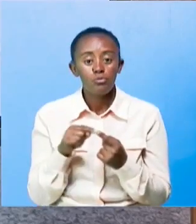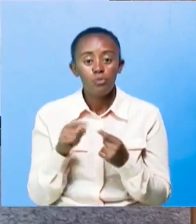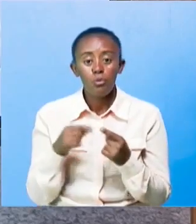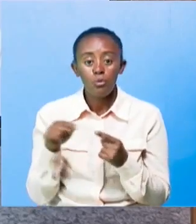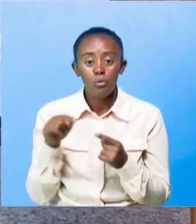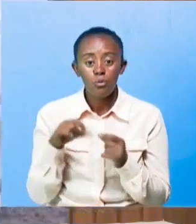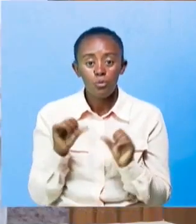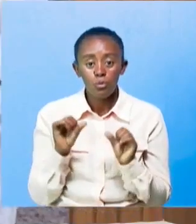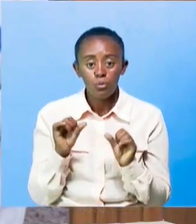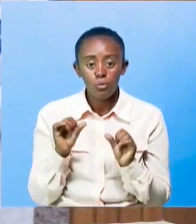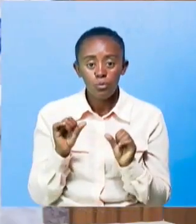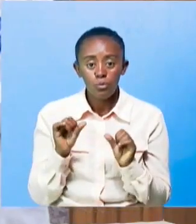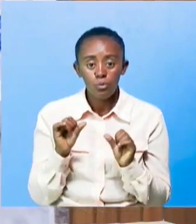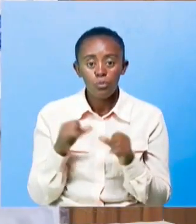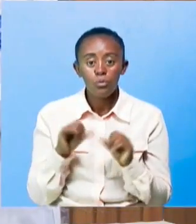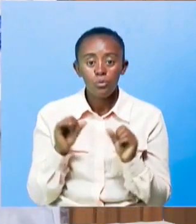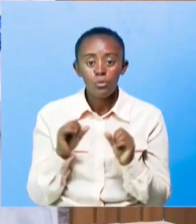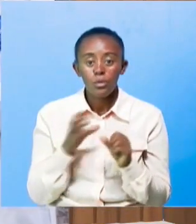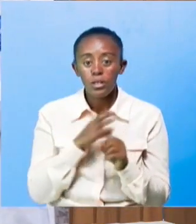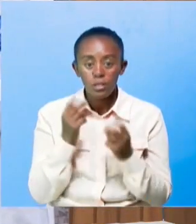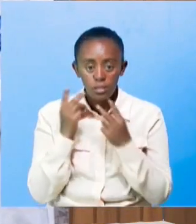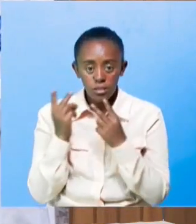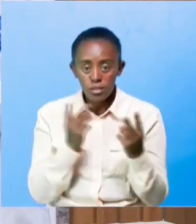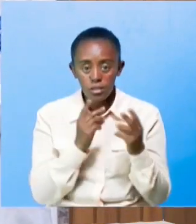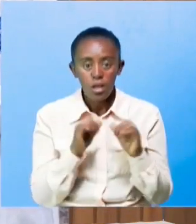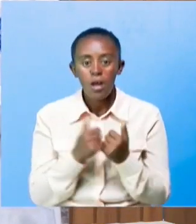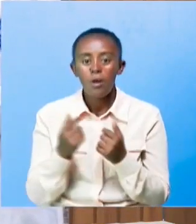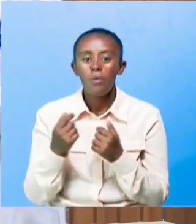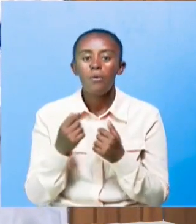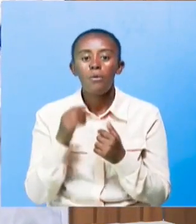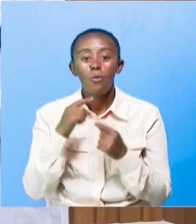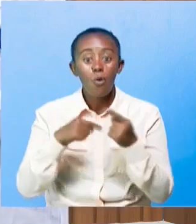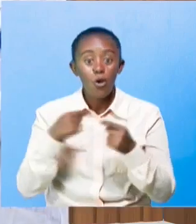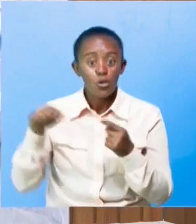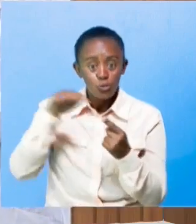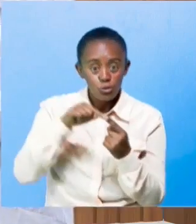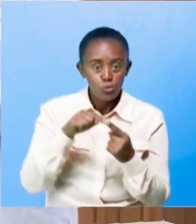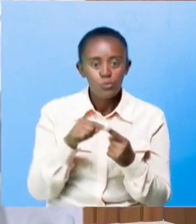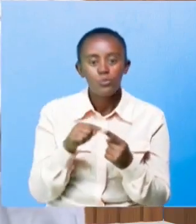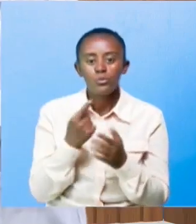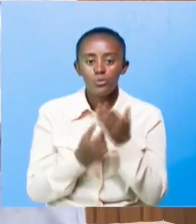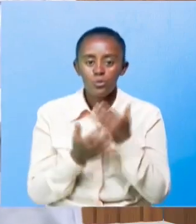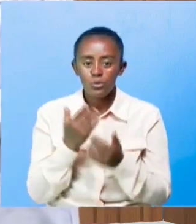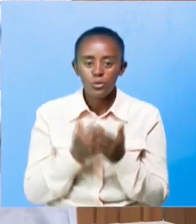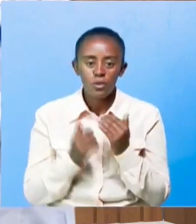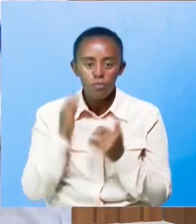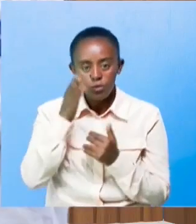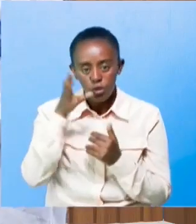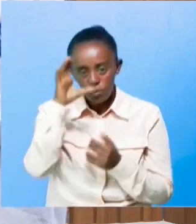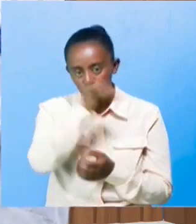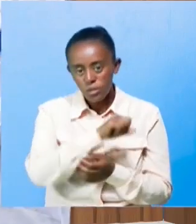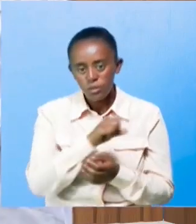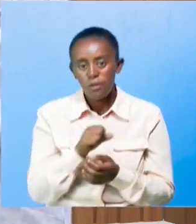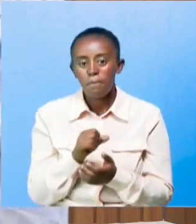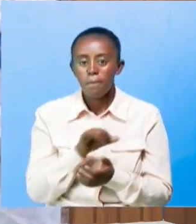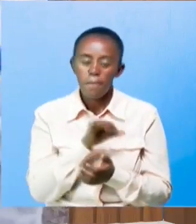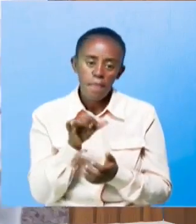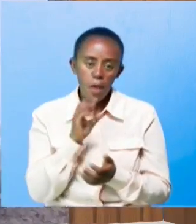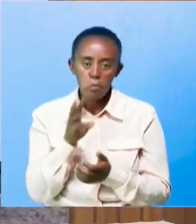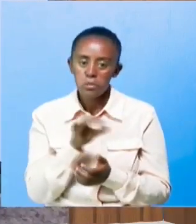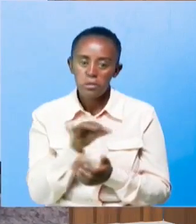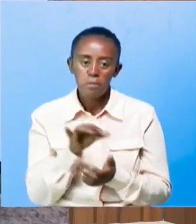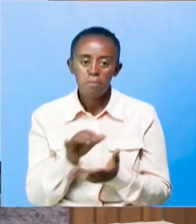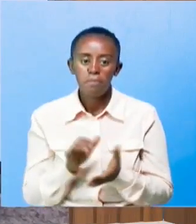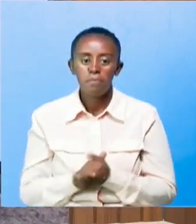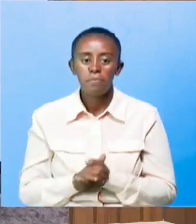to going to and see how we could use going to talk about future predictions like will.